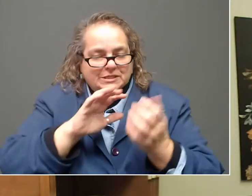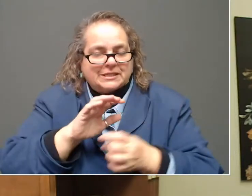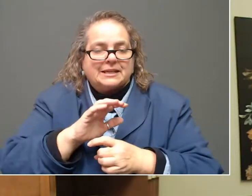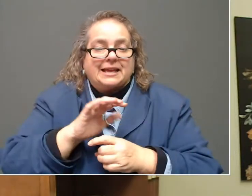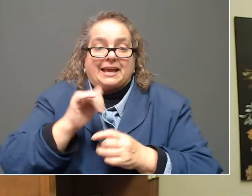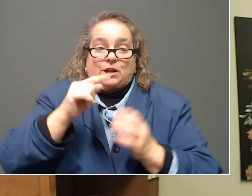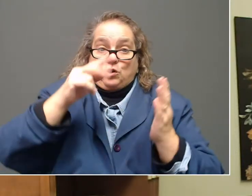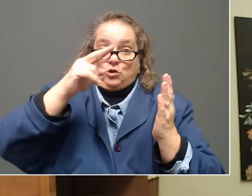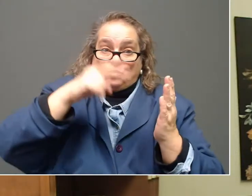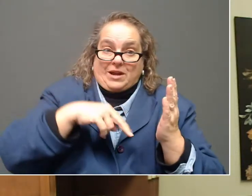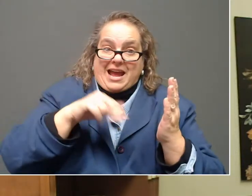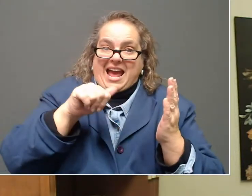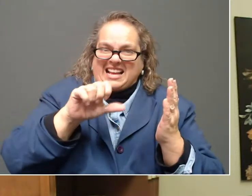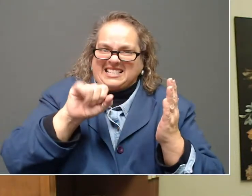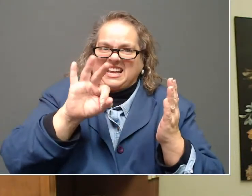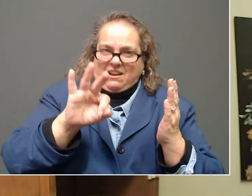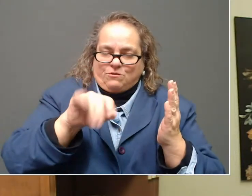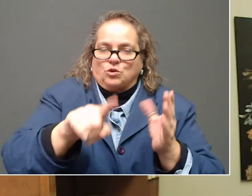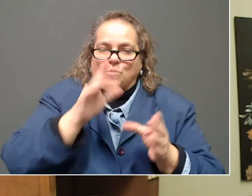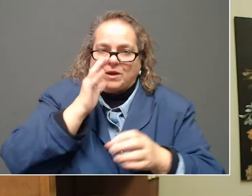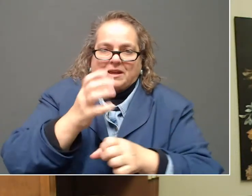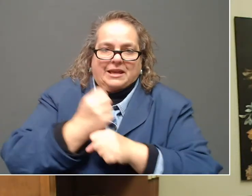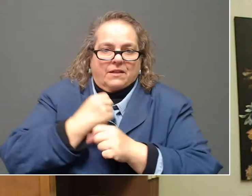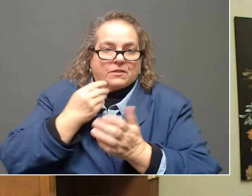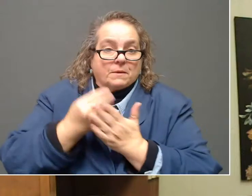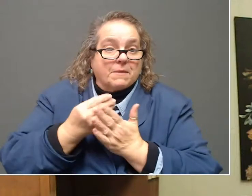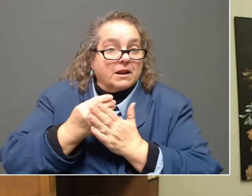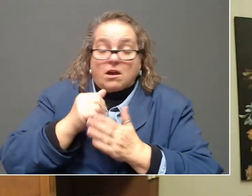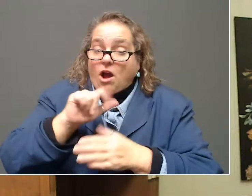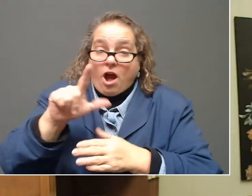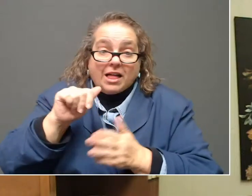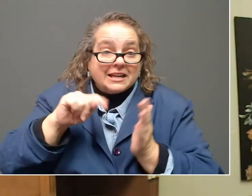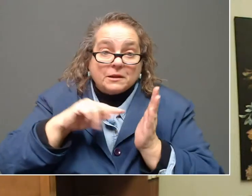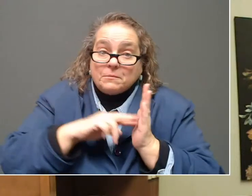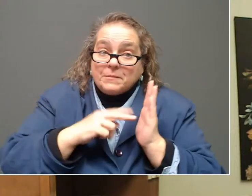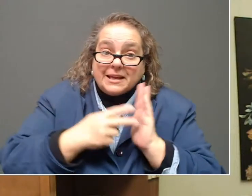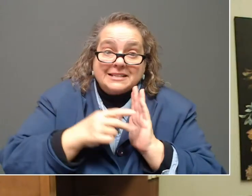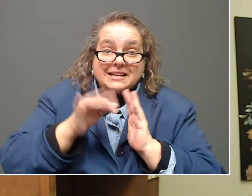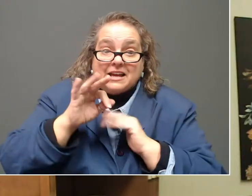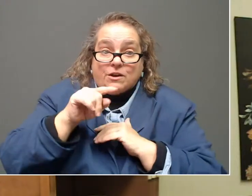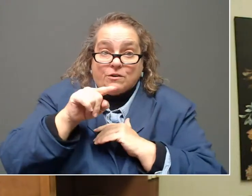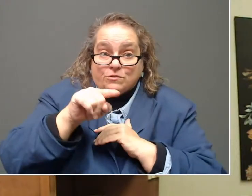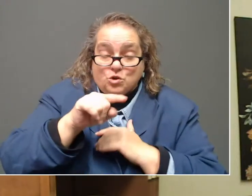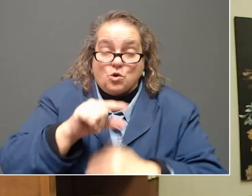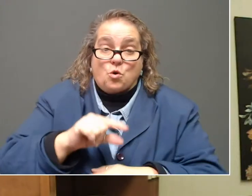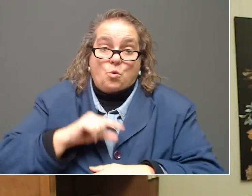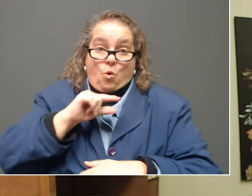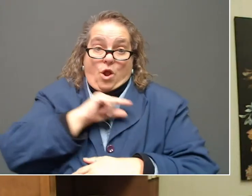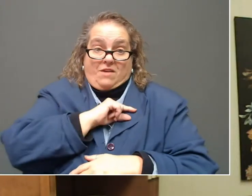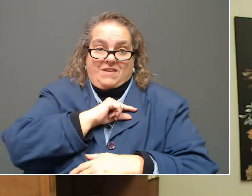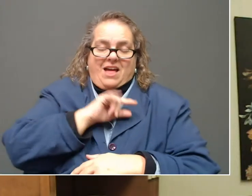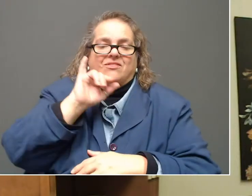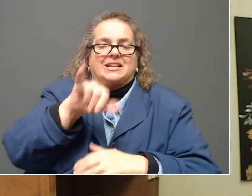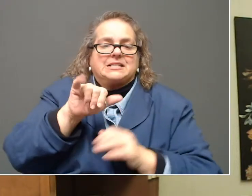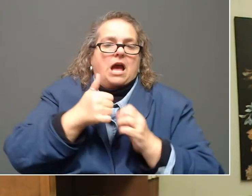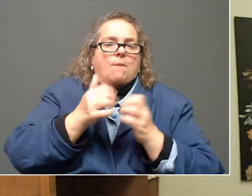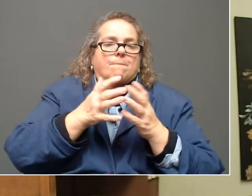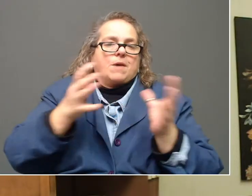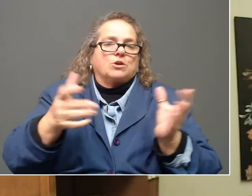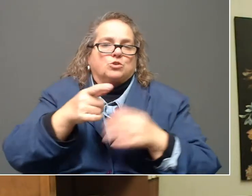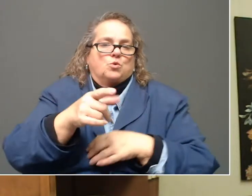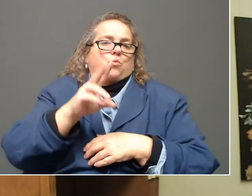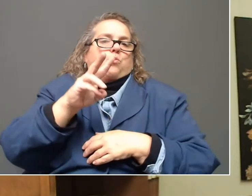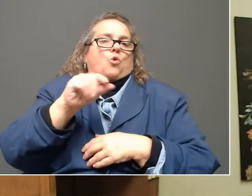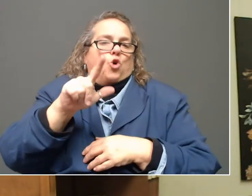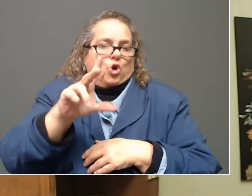that question because I had somebody close to me receive one of these letters too. And I initially read it as